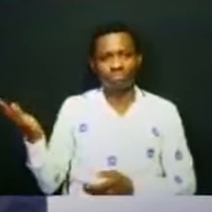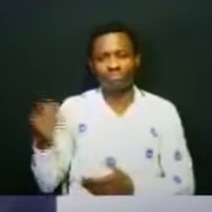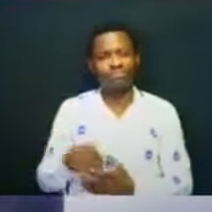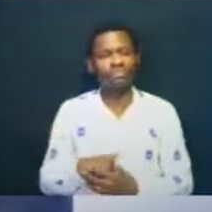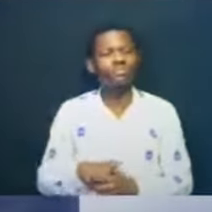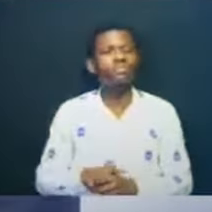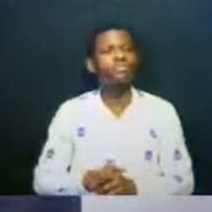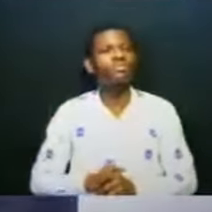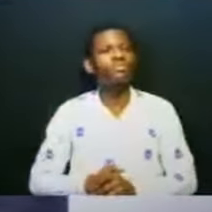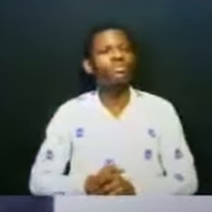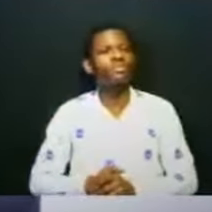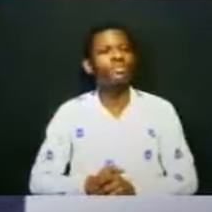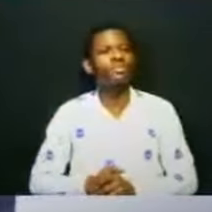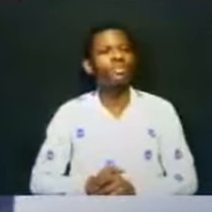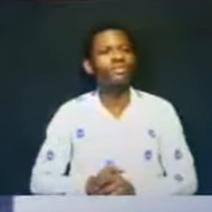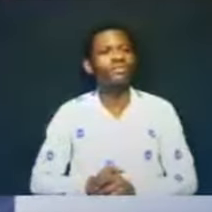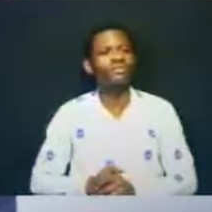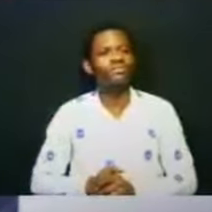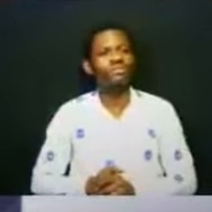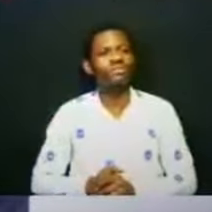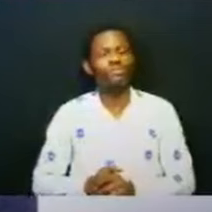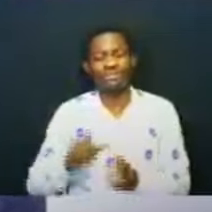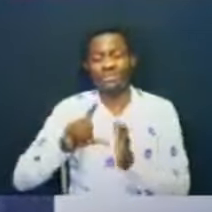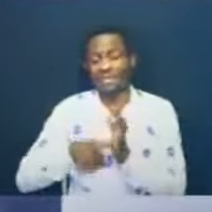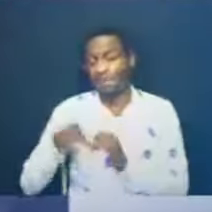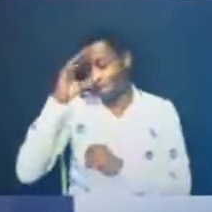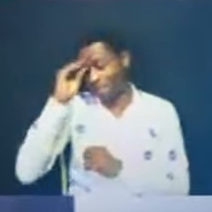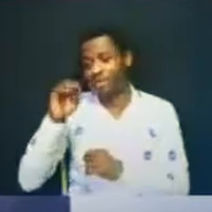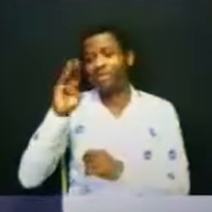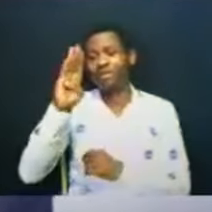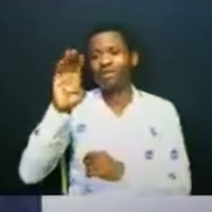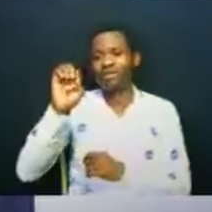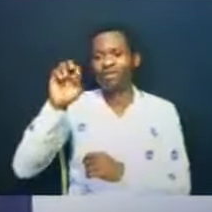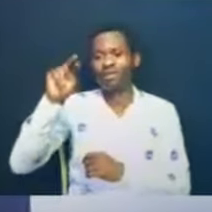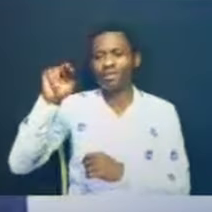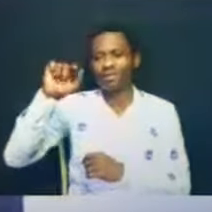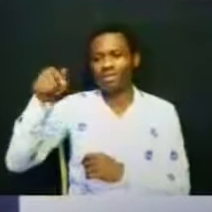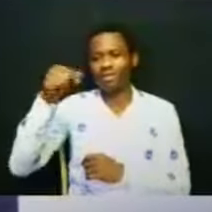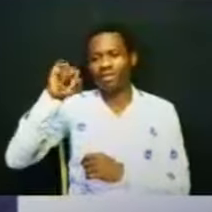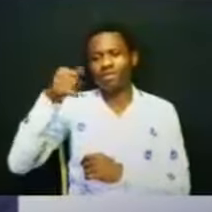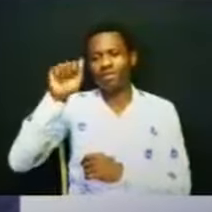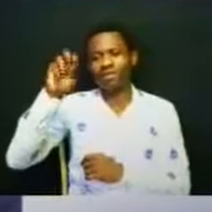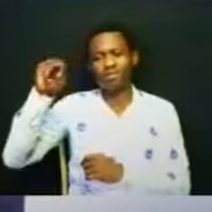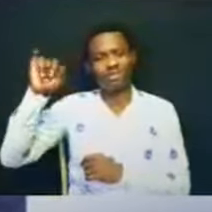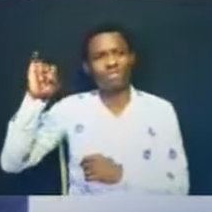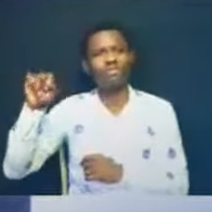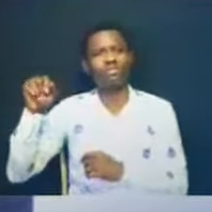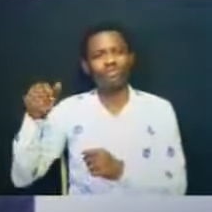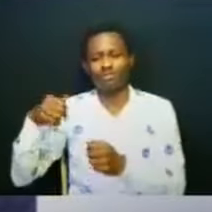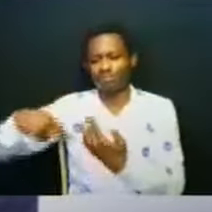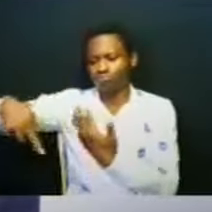so. Then the men of Benjamin rallied behind Abner. They found themselves into a